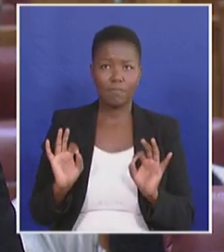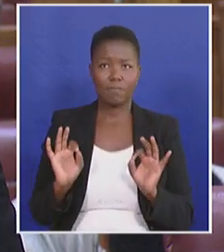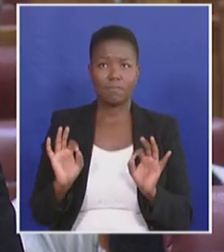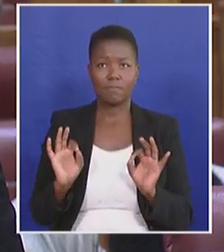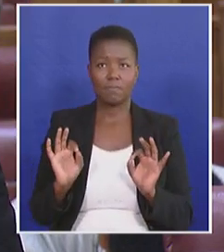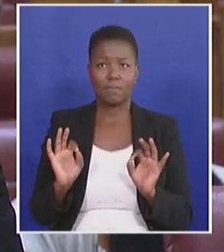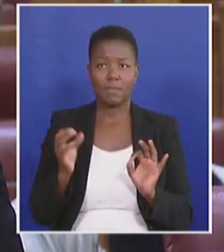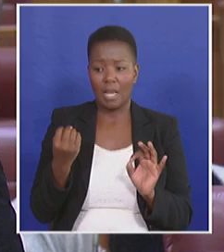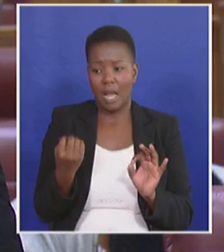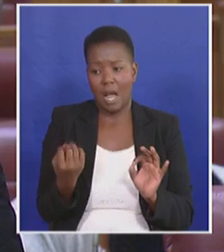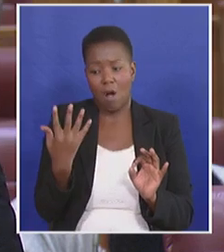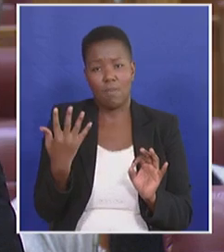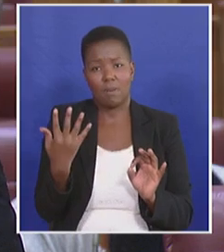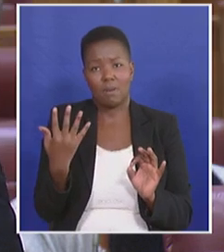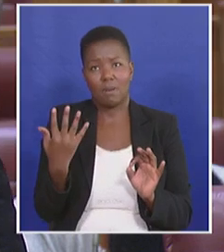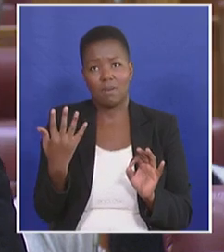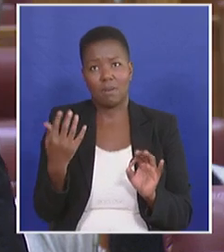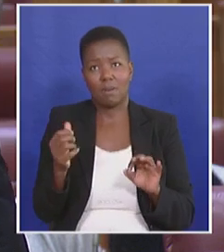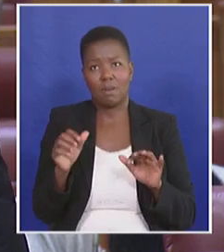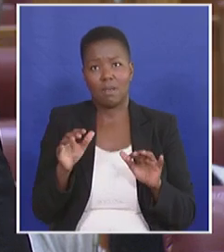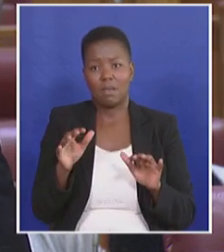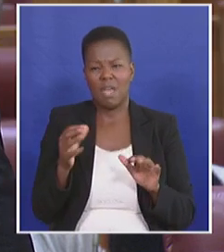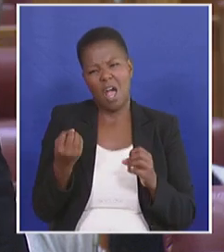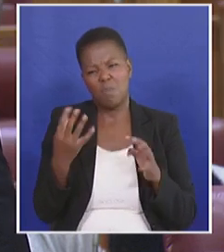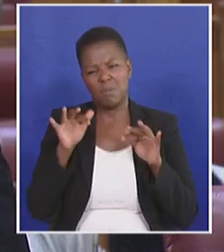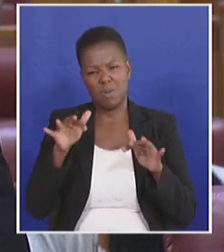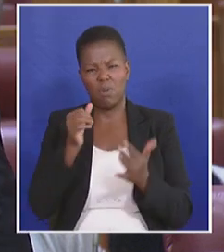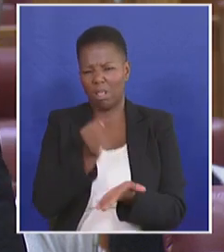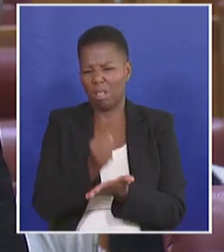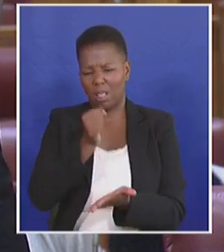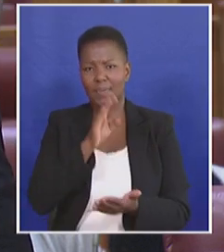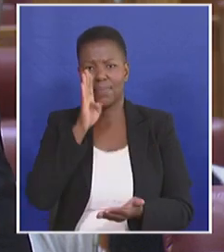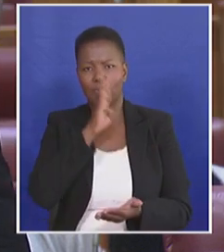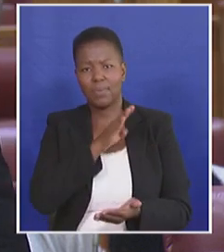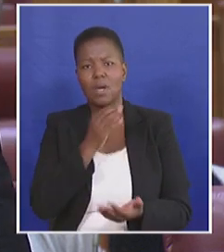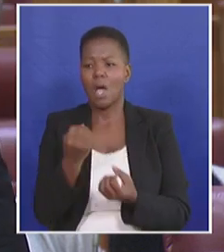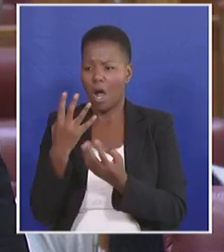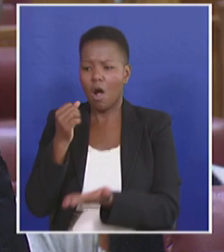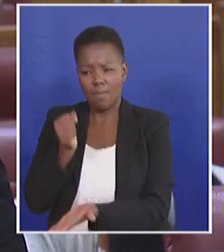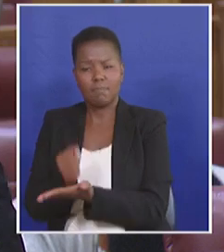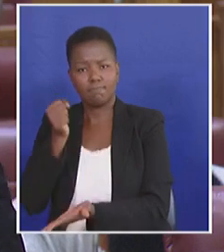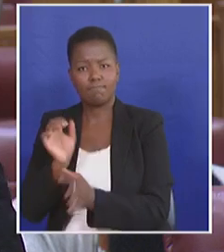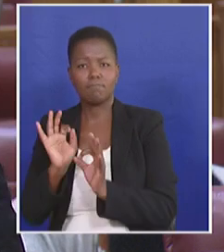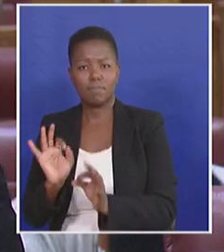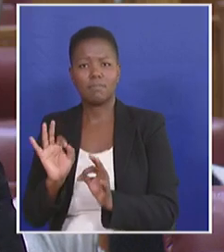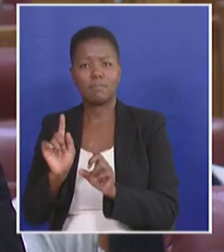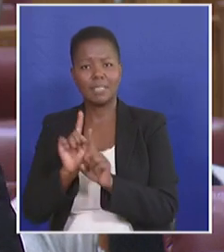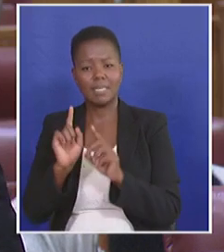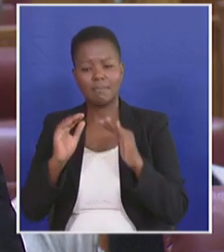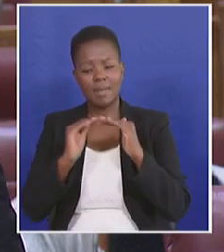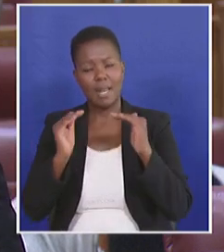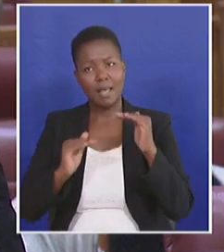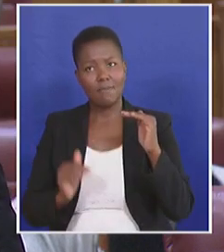the extent and percentage thereof, insofar as how many of our people have been vetted and from which level to another level and so